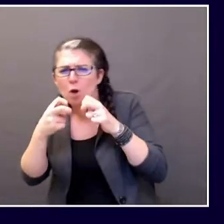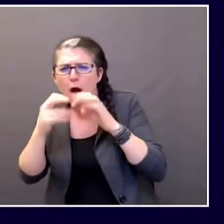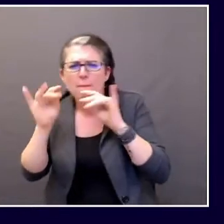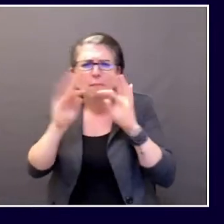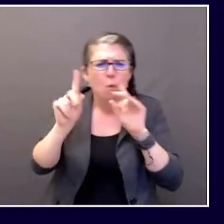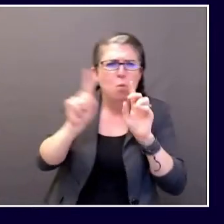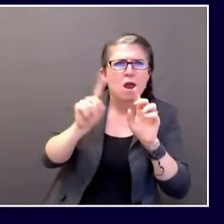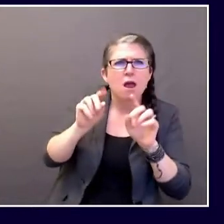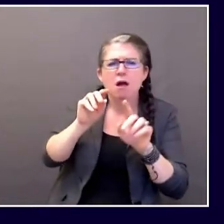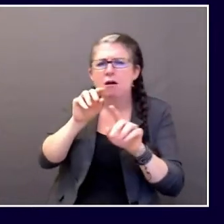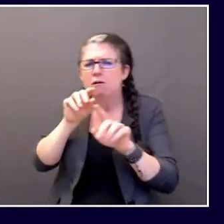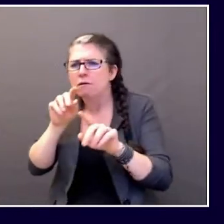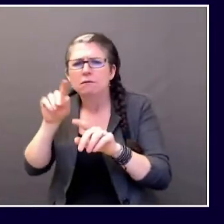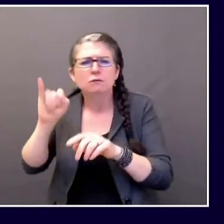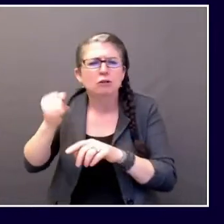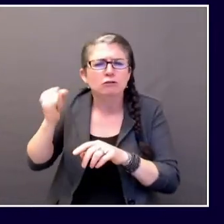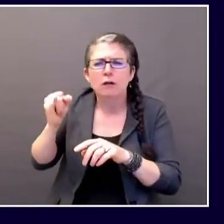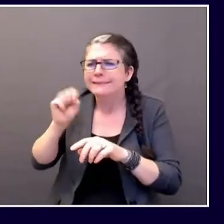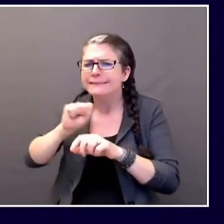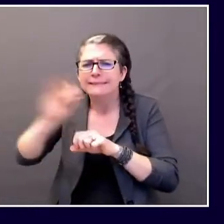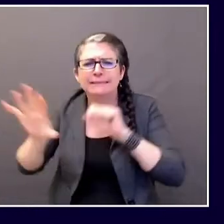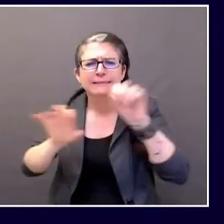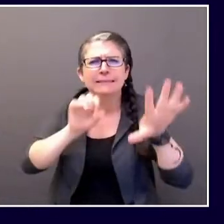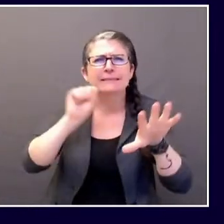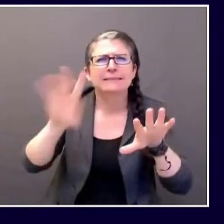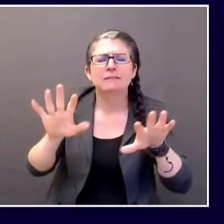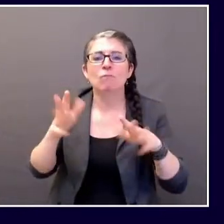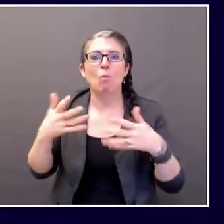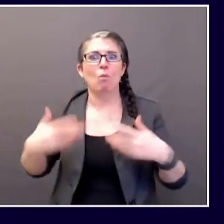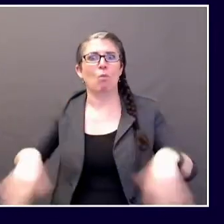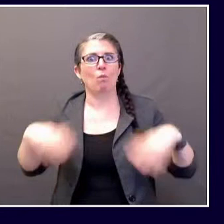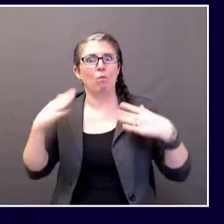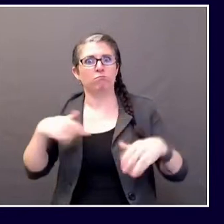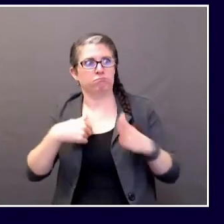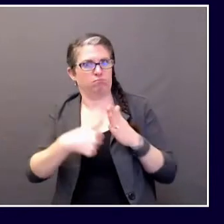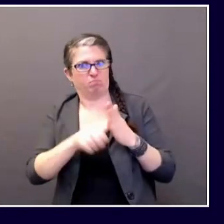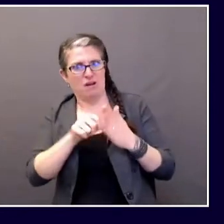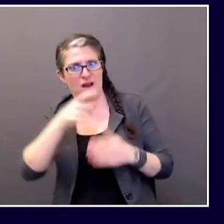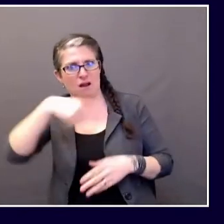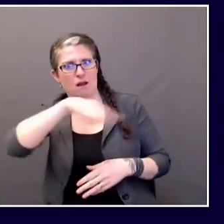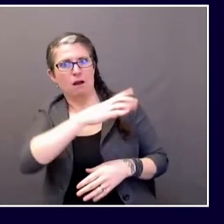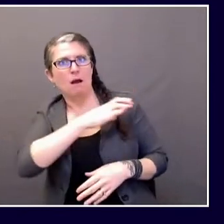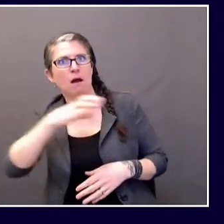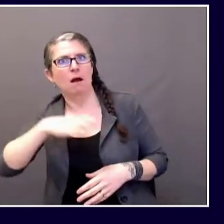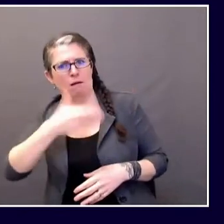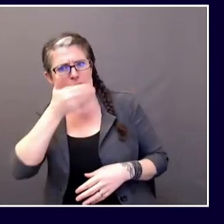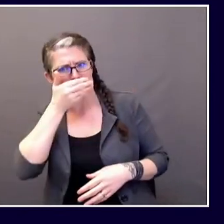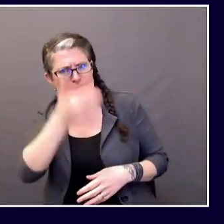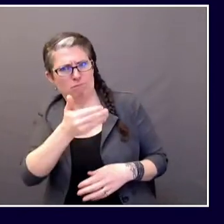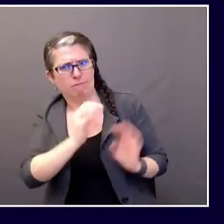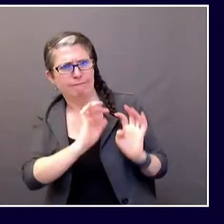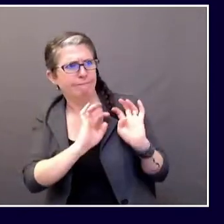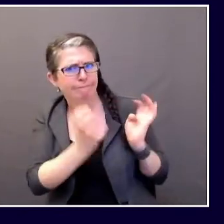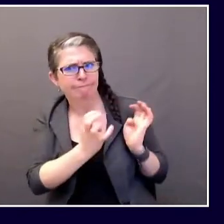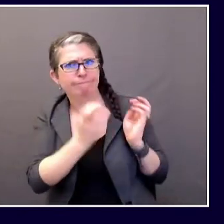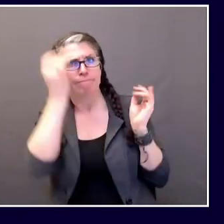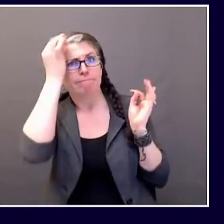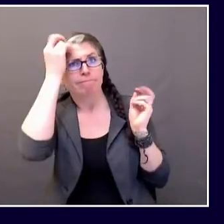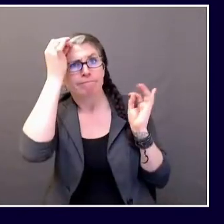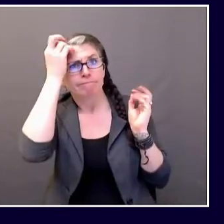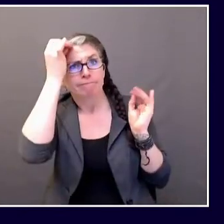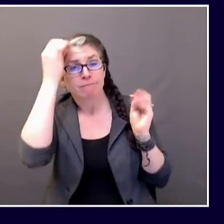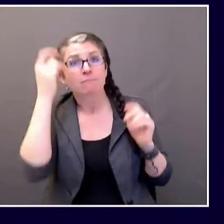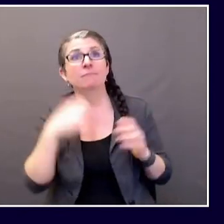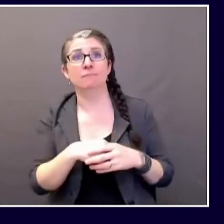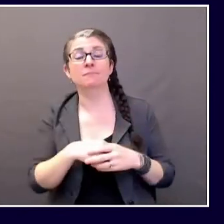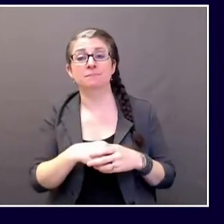that discussion with great confidence in the vaccine, even greater than I had last week. And so I would just like to reiterate a couple